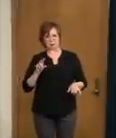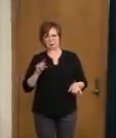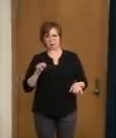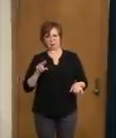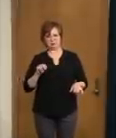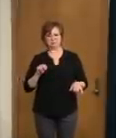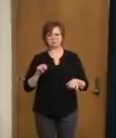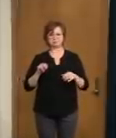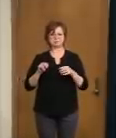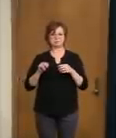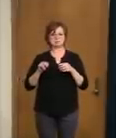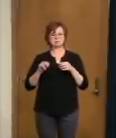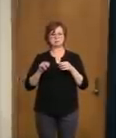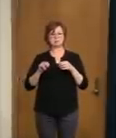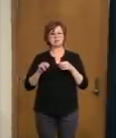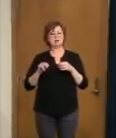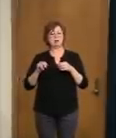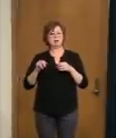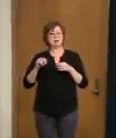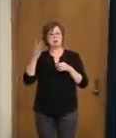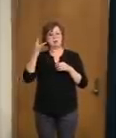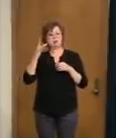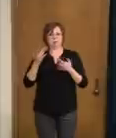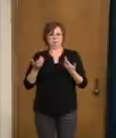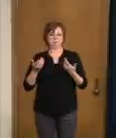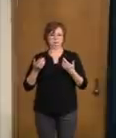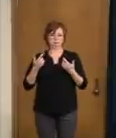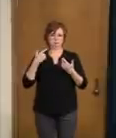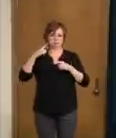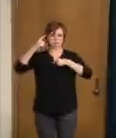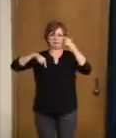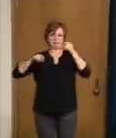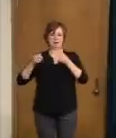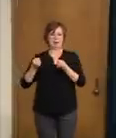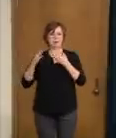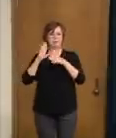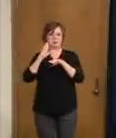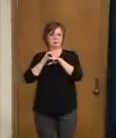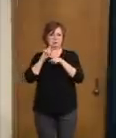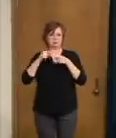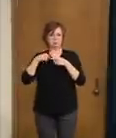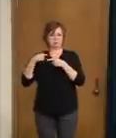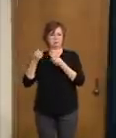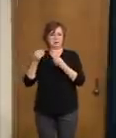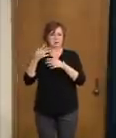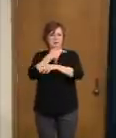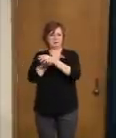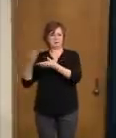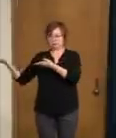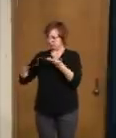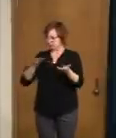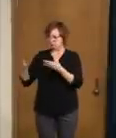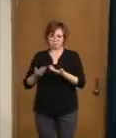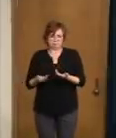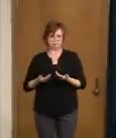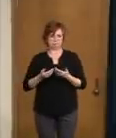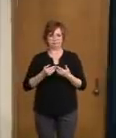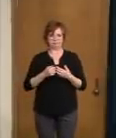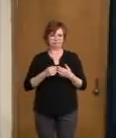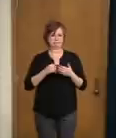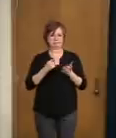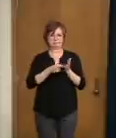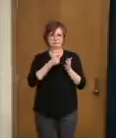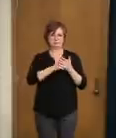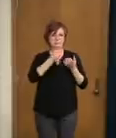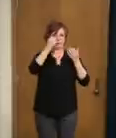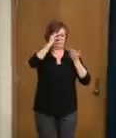unpredictable allocations. They vary week to week, and the timing varies as well. We